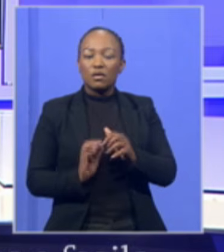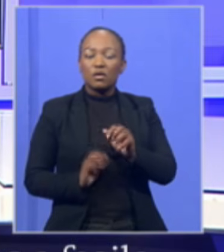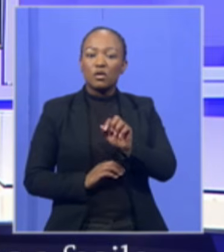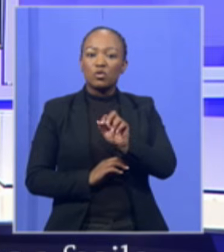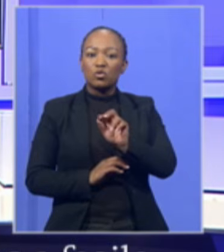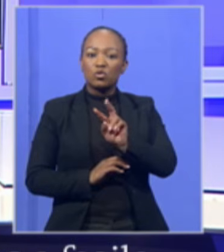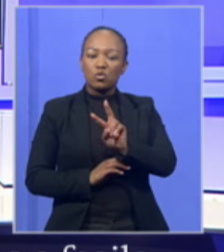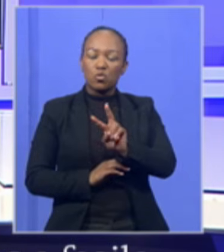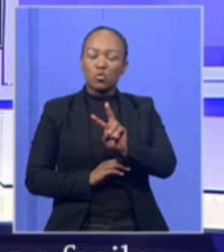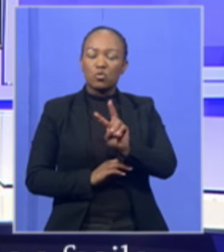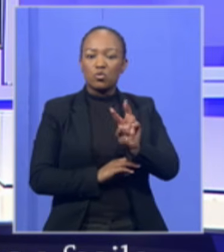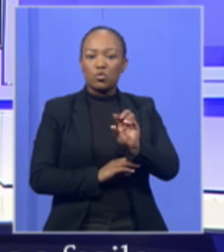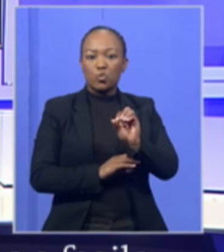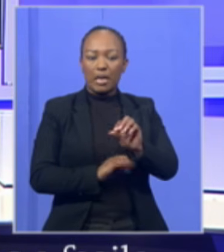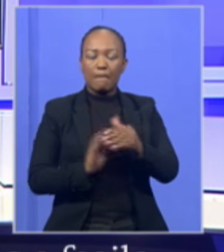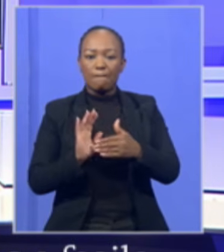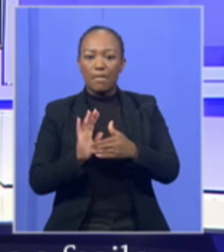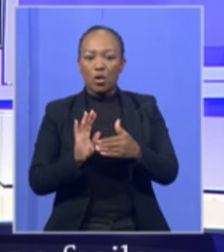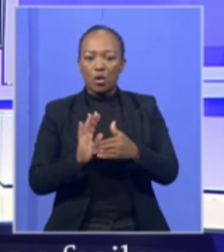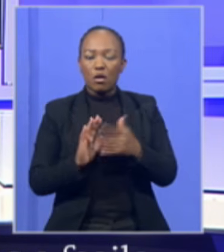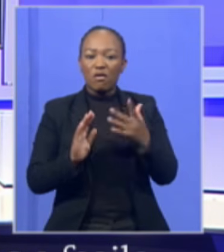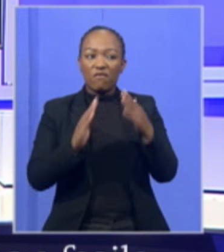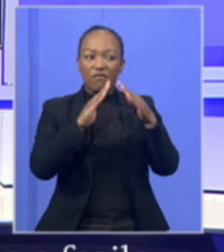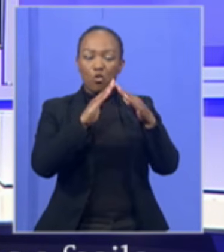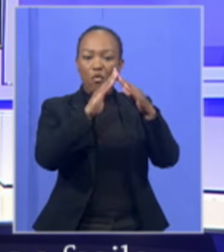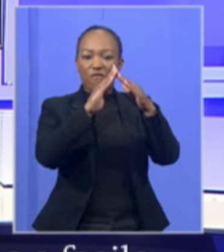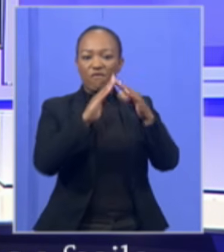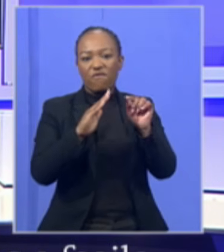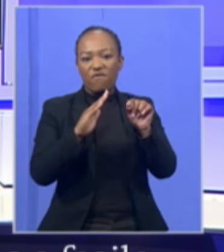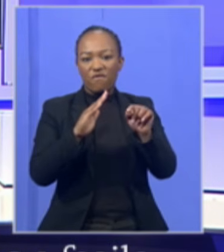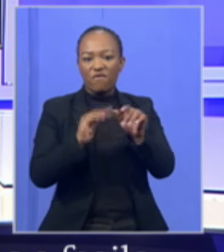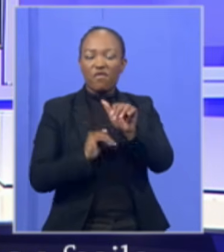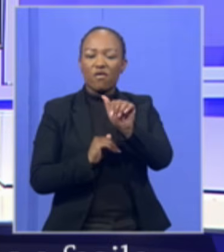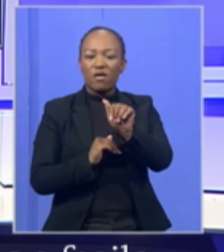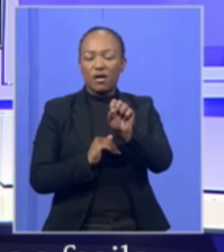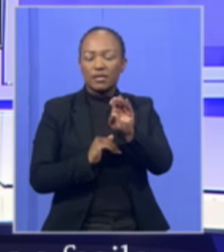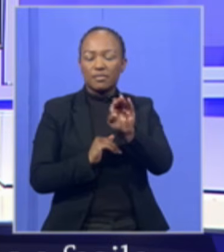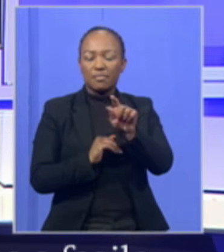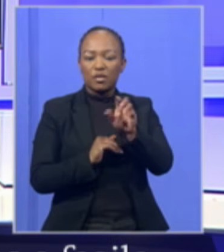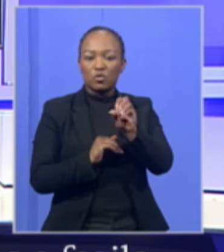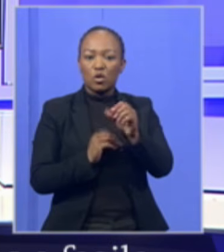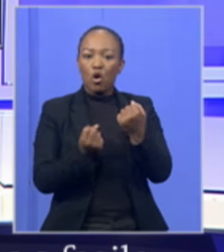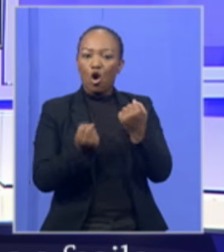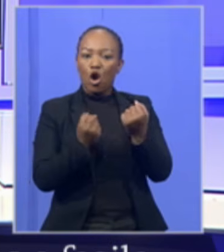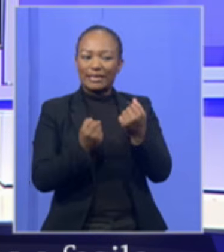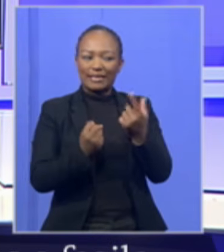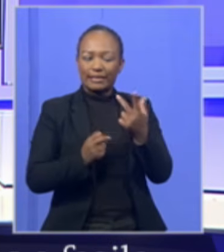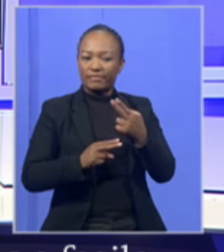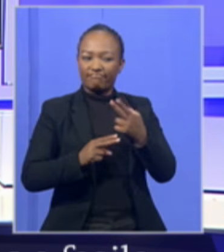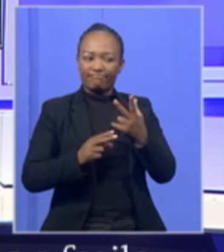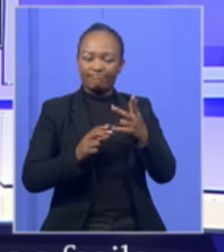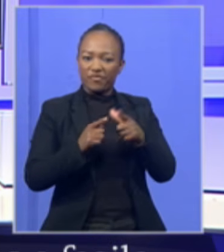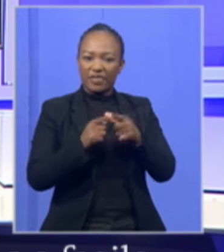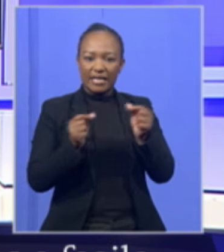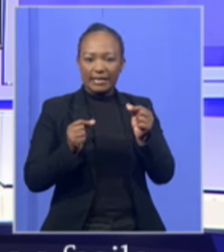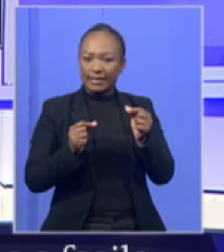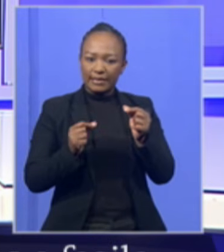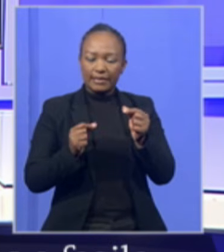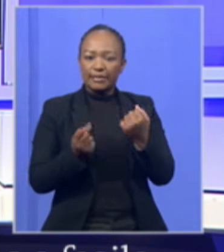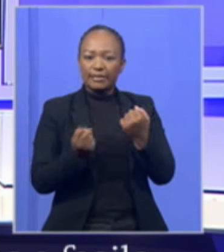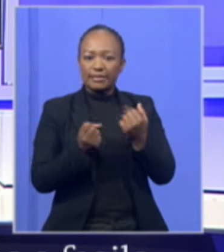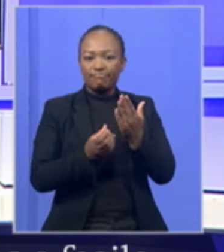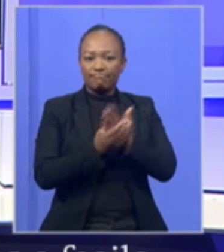220 tsa go ntshiwa ga marulelo a di-asbestos e kgakala le go khutla. Kgetsi diegisitswe go ka tswelela go samagana le